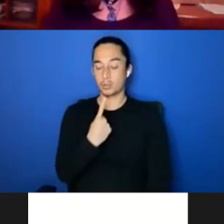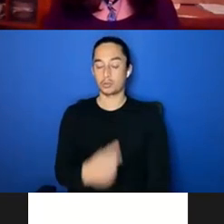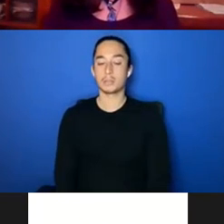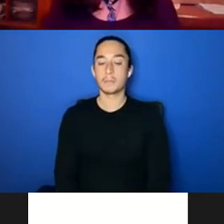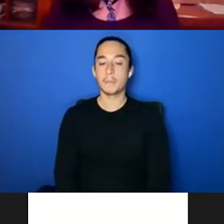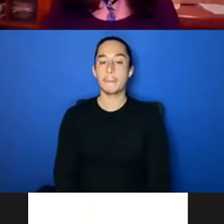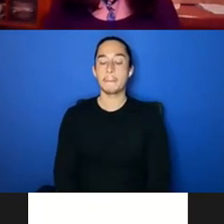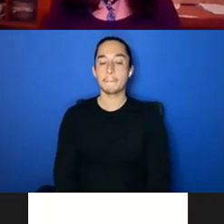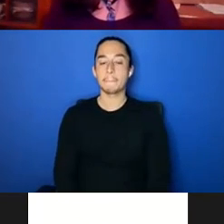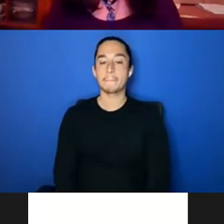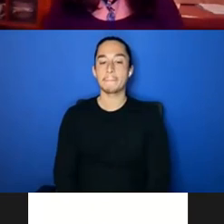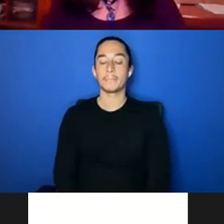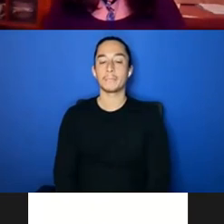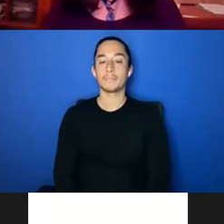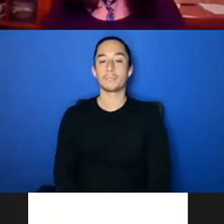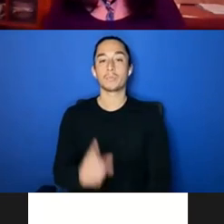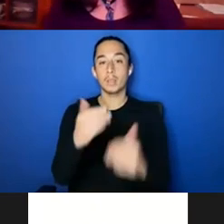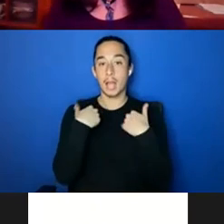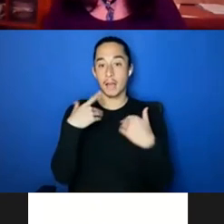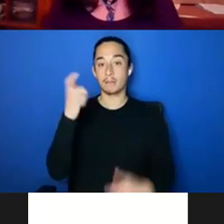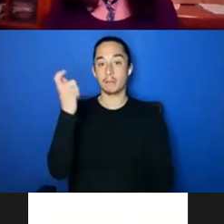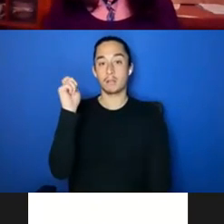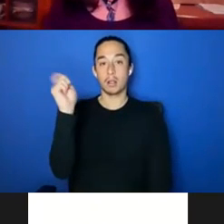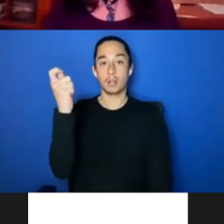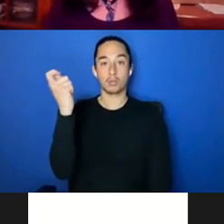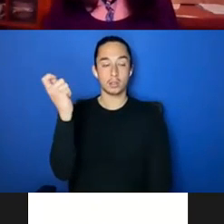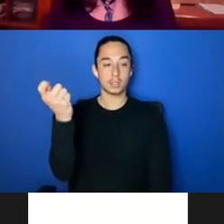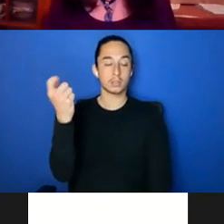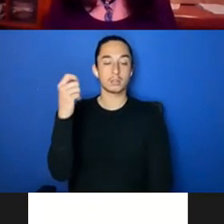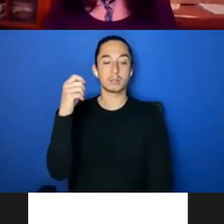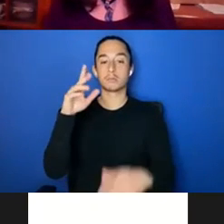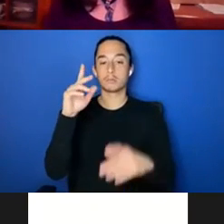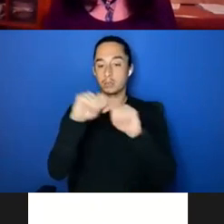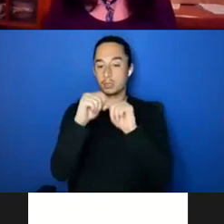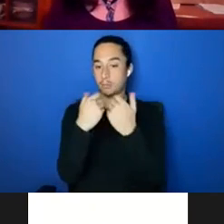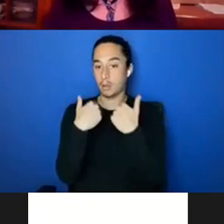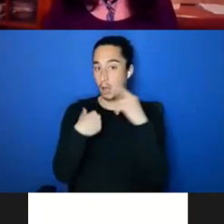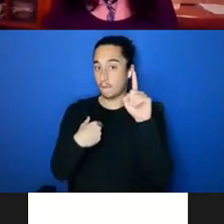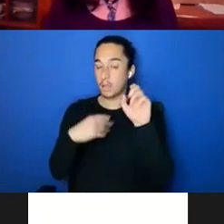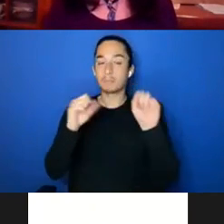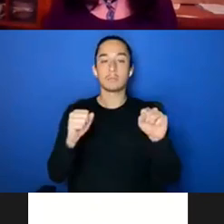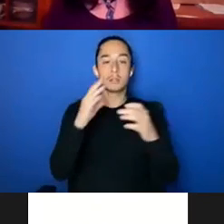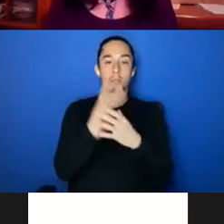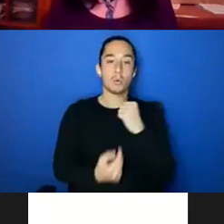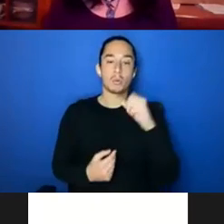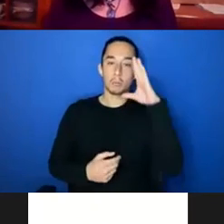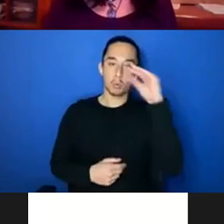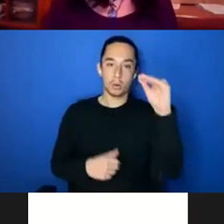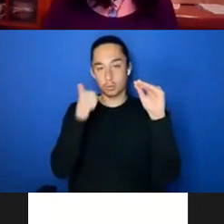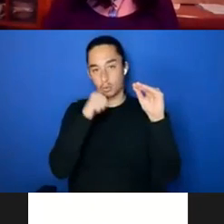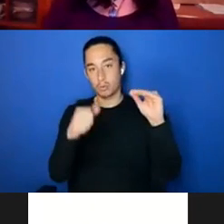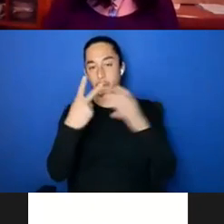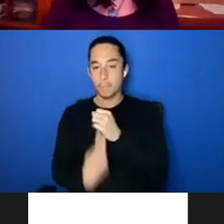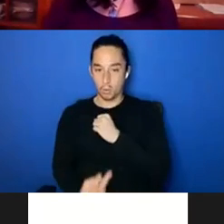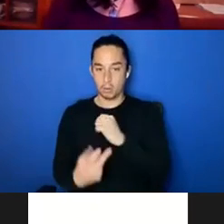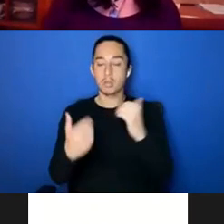here, message. Do you have a lacrosse team? And I think everybody can see that. Yes, we have both a boys and girls lacrosse team, and I'm